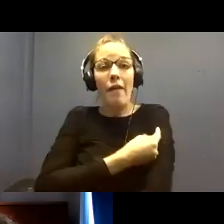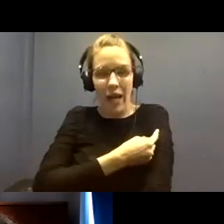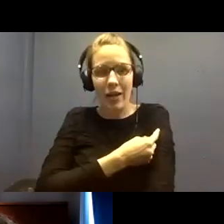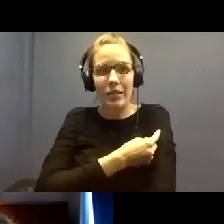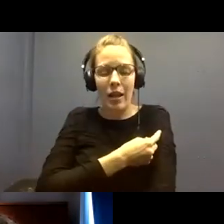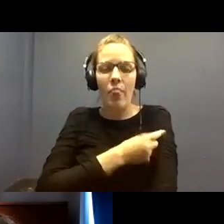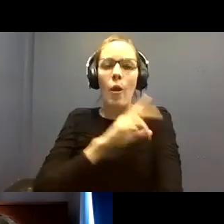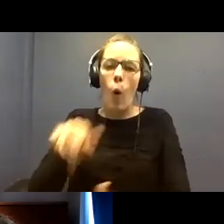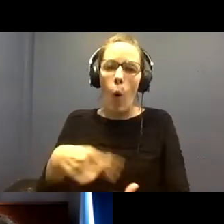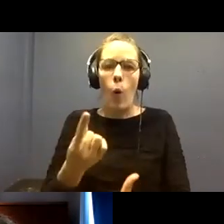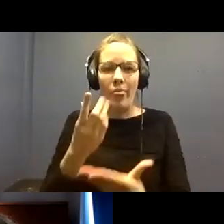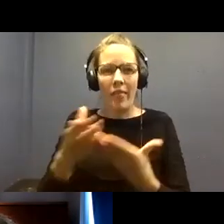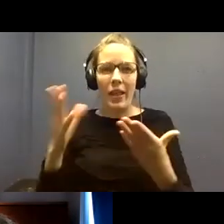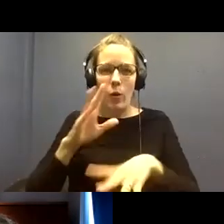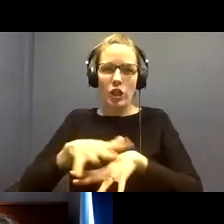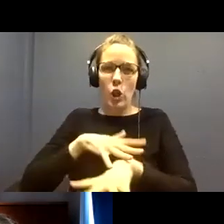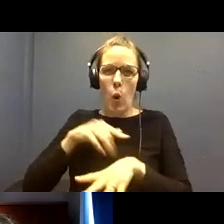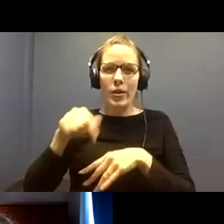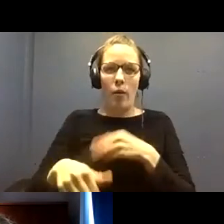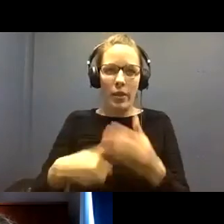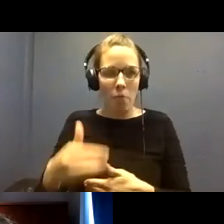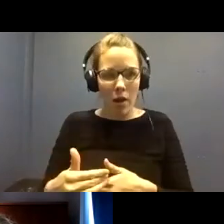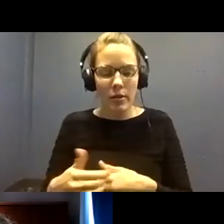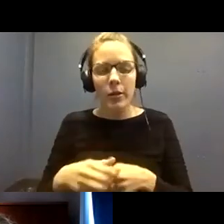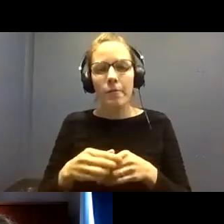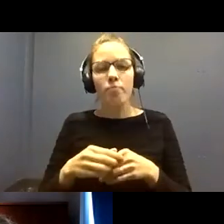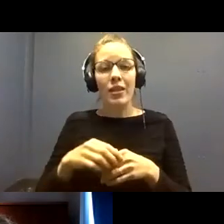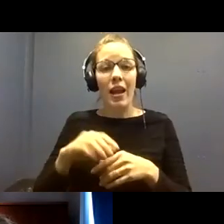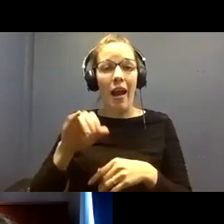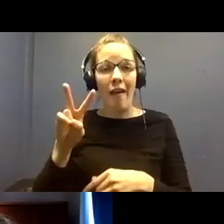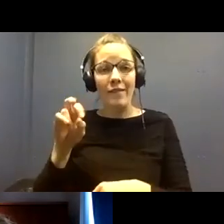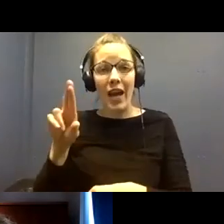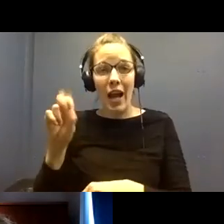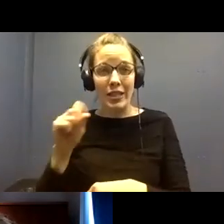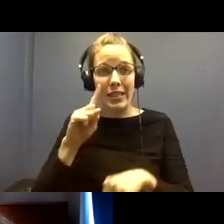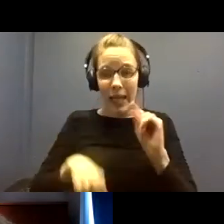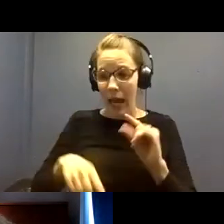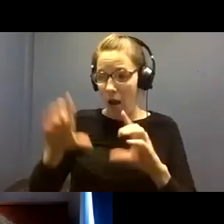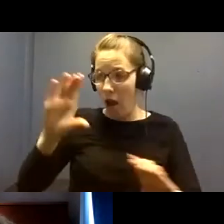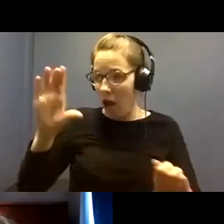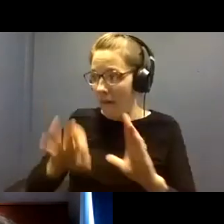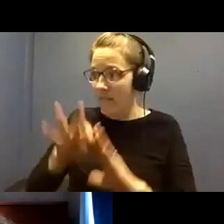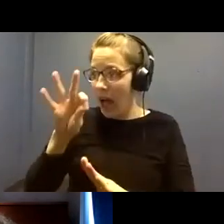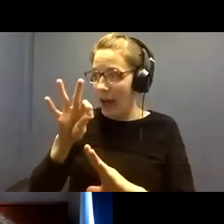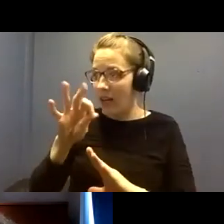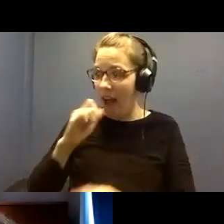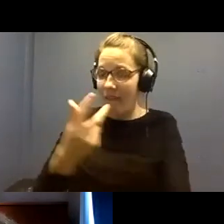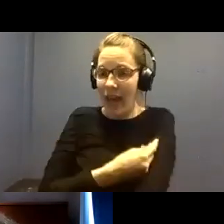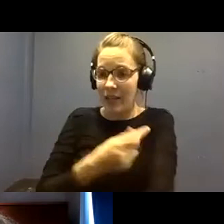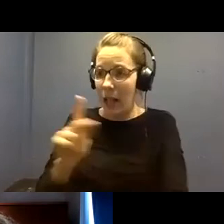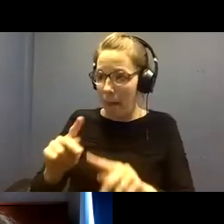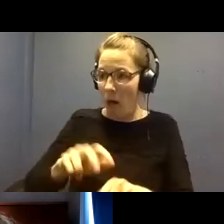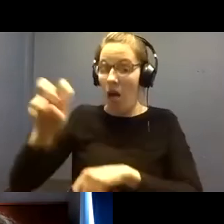only thing that will slow it down. If a virus can't find unvaccinated people to jump to, it becomes